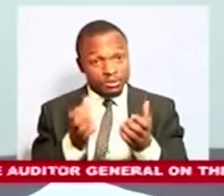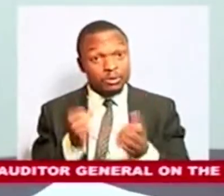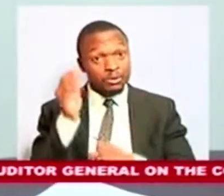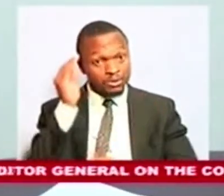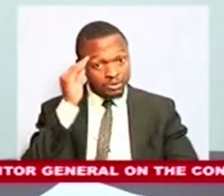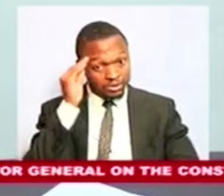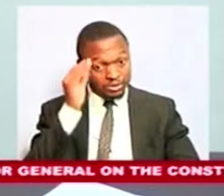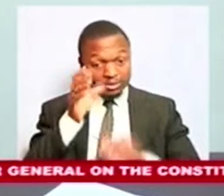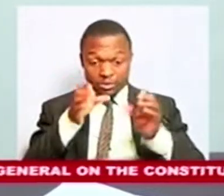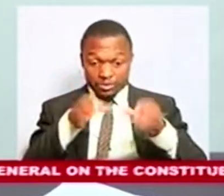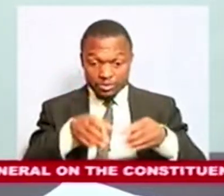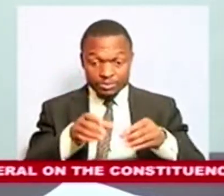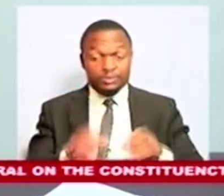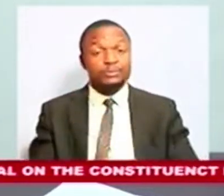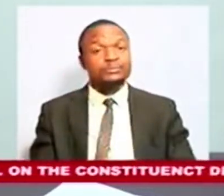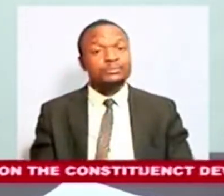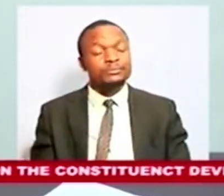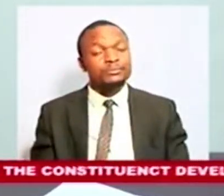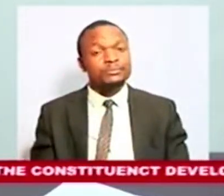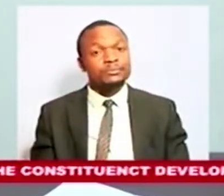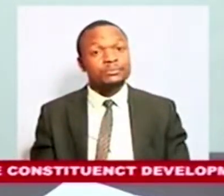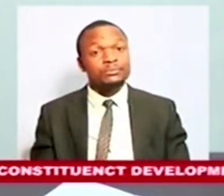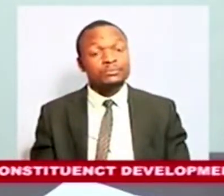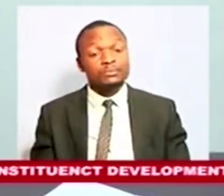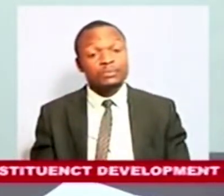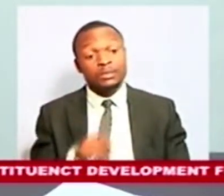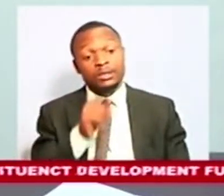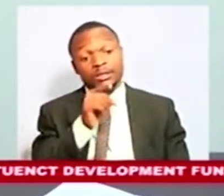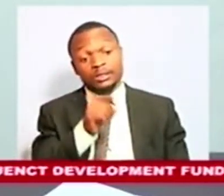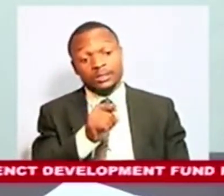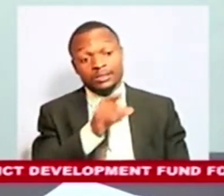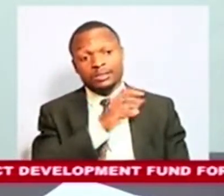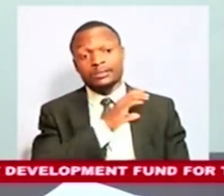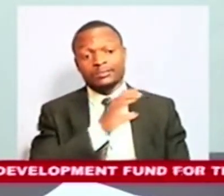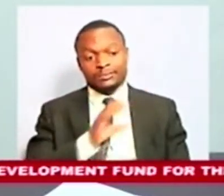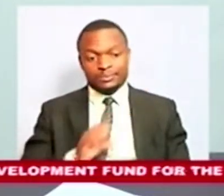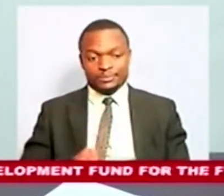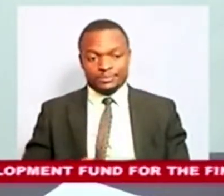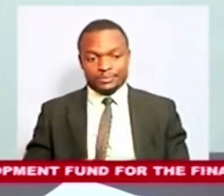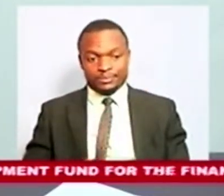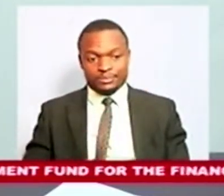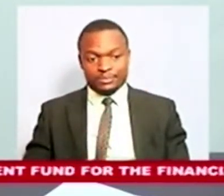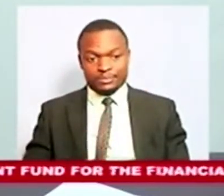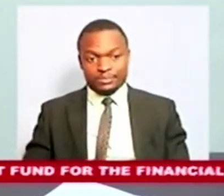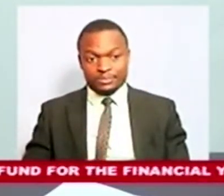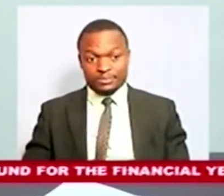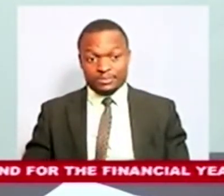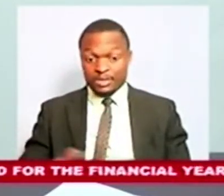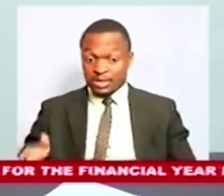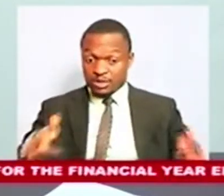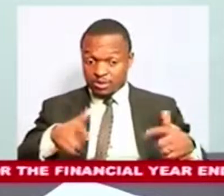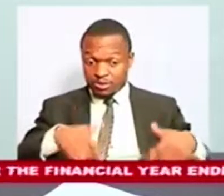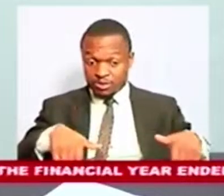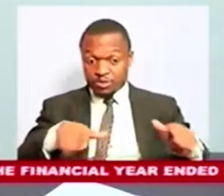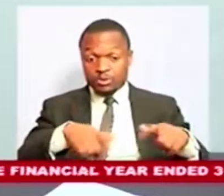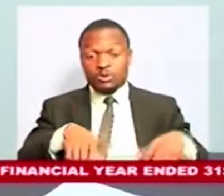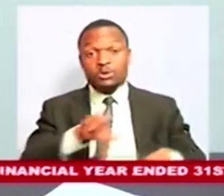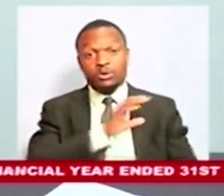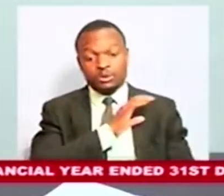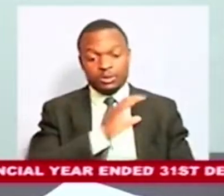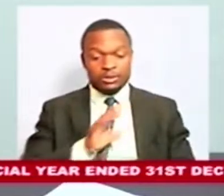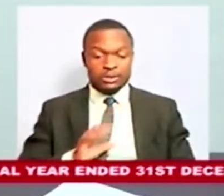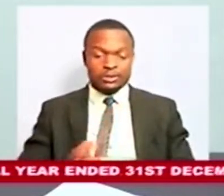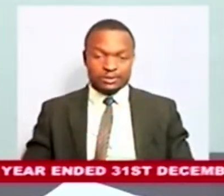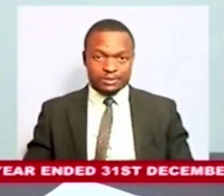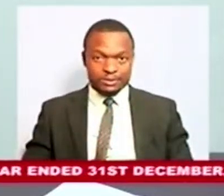know as a committee whether this contractor is within Zambia. I'm asking this